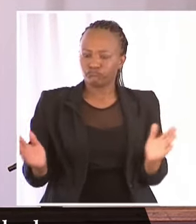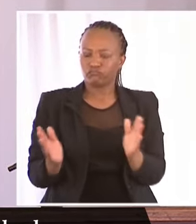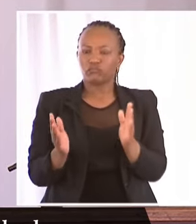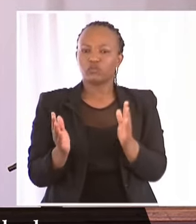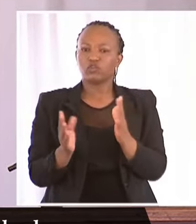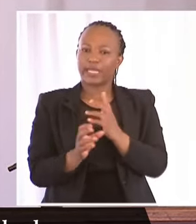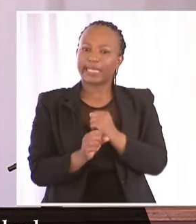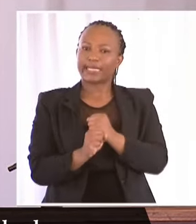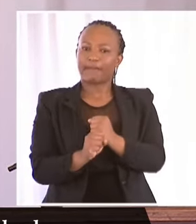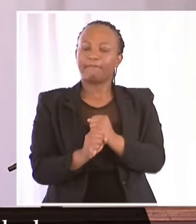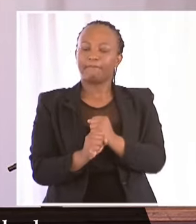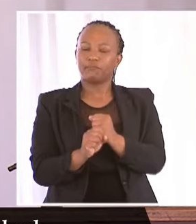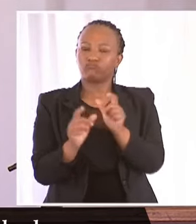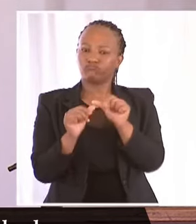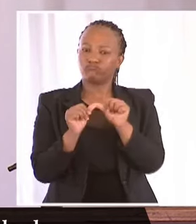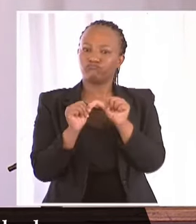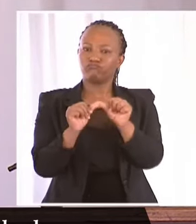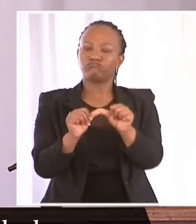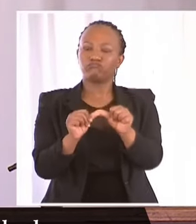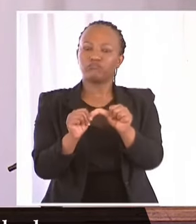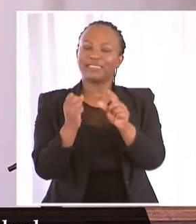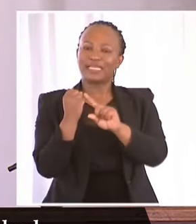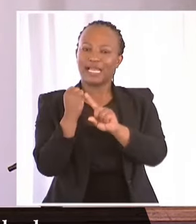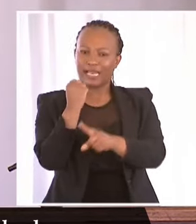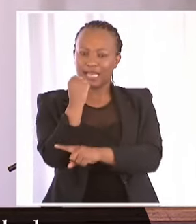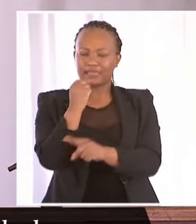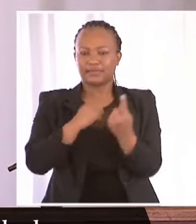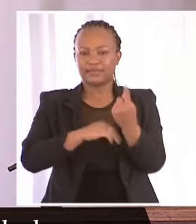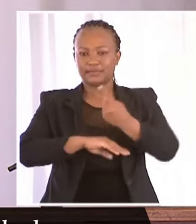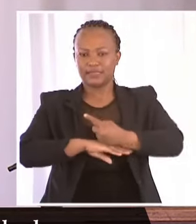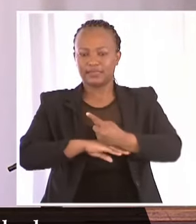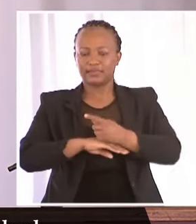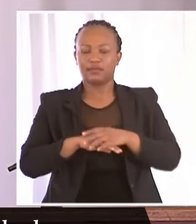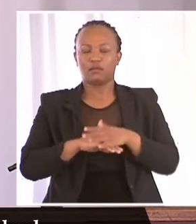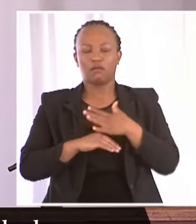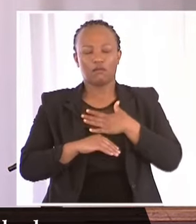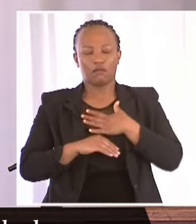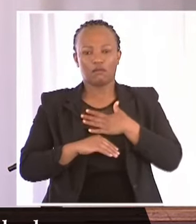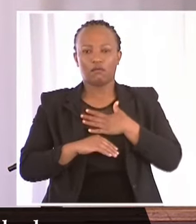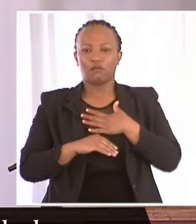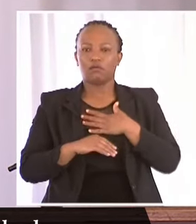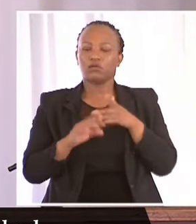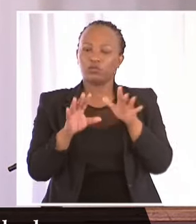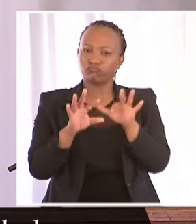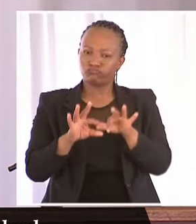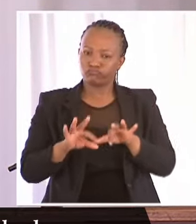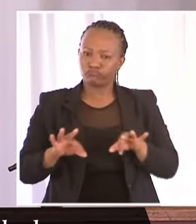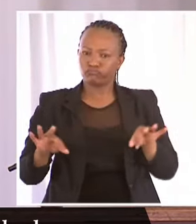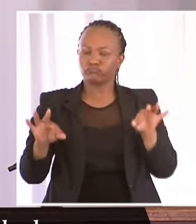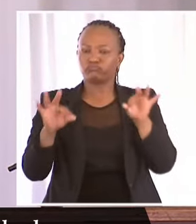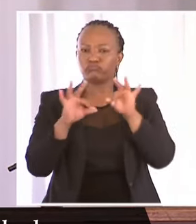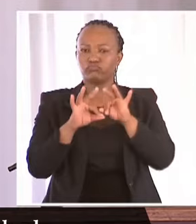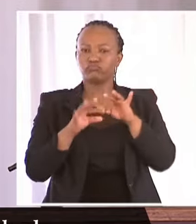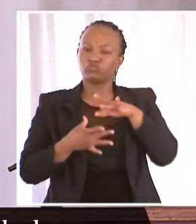kept dignified to the last day, so precious a natural asset.